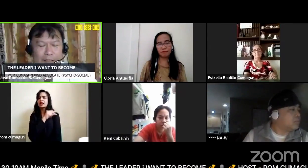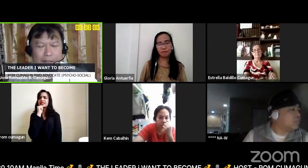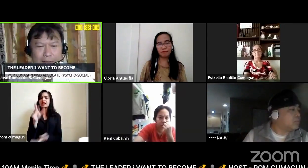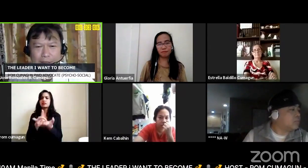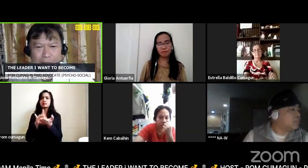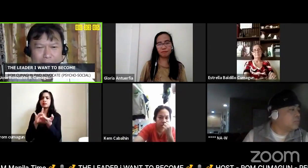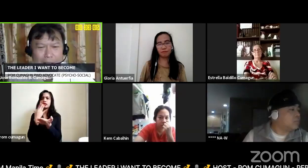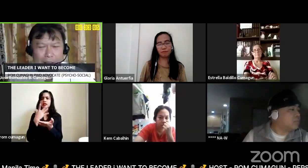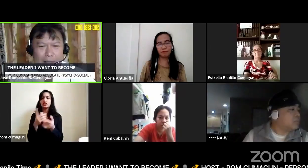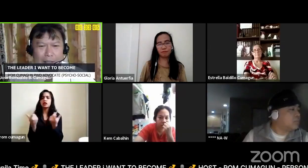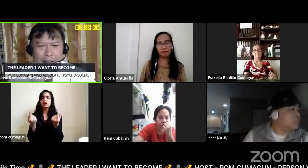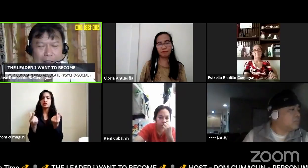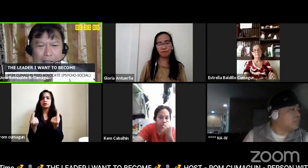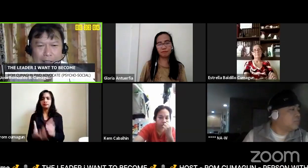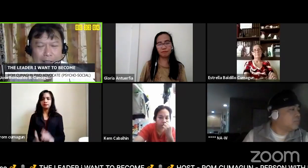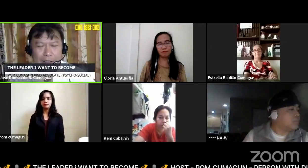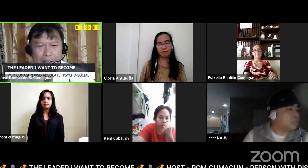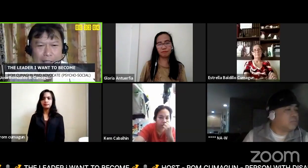doing it.